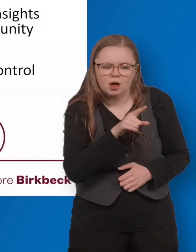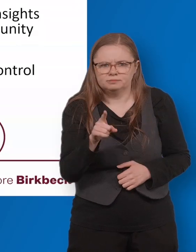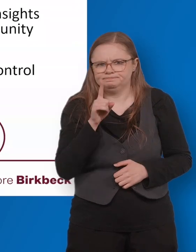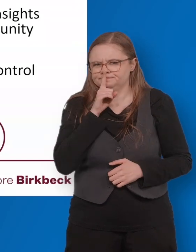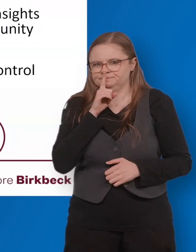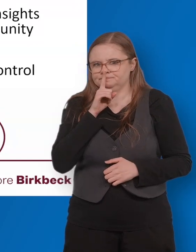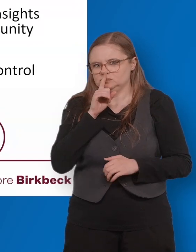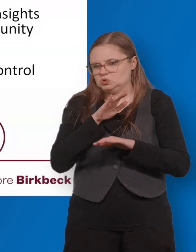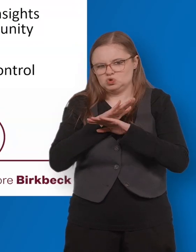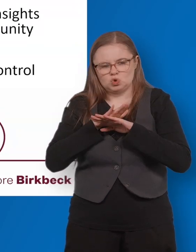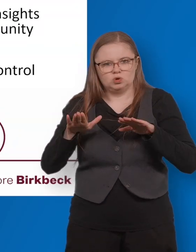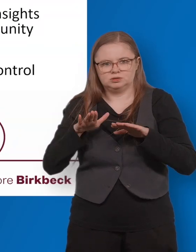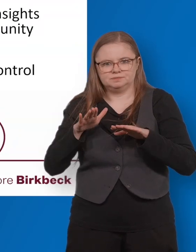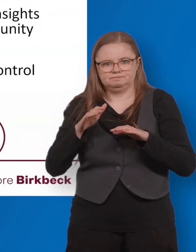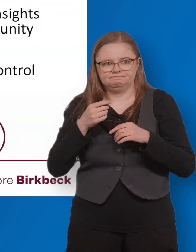girl.